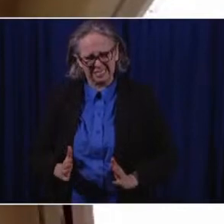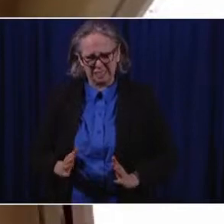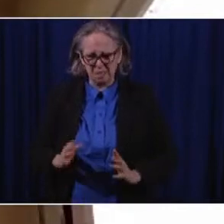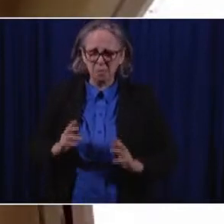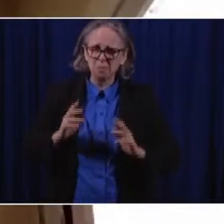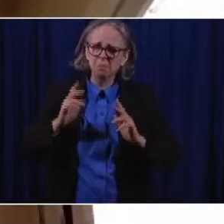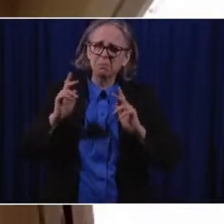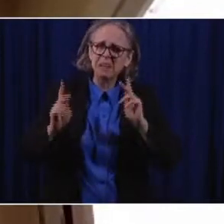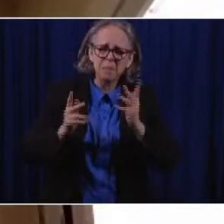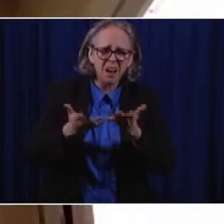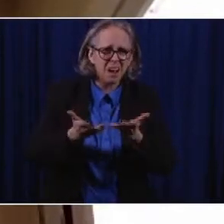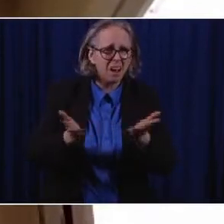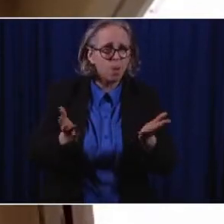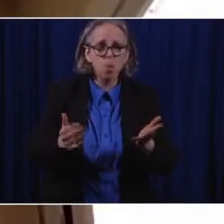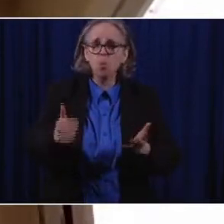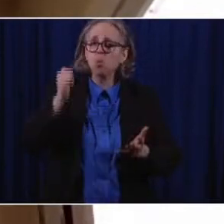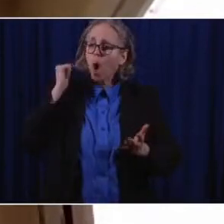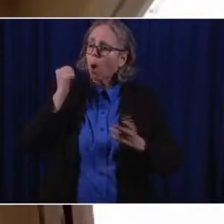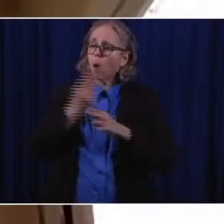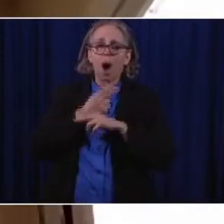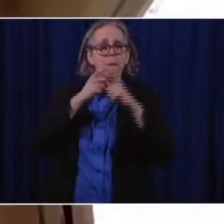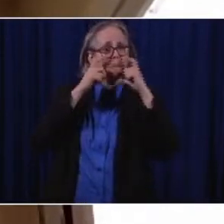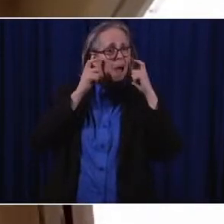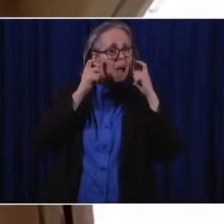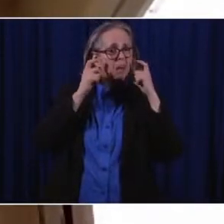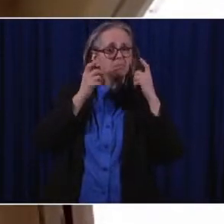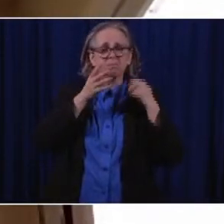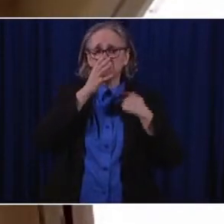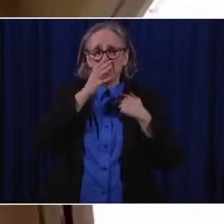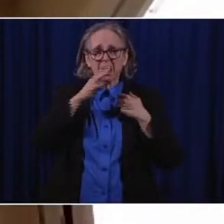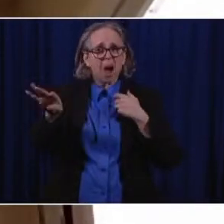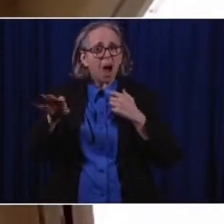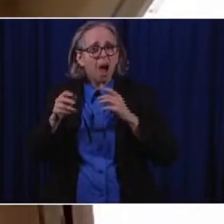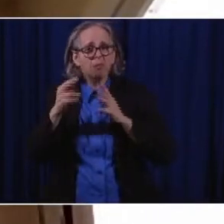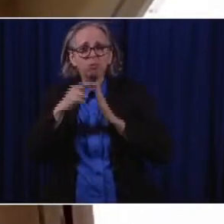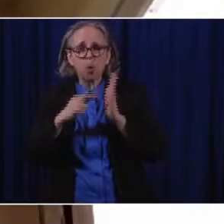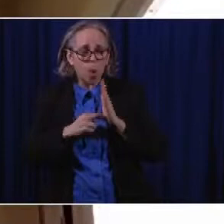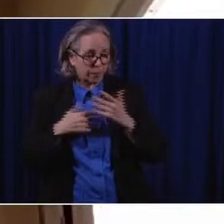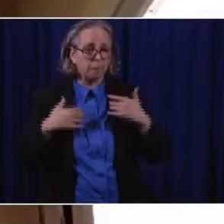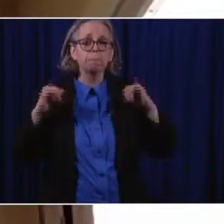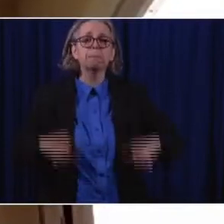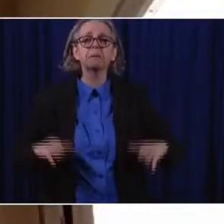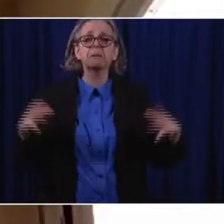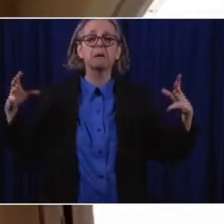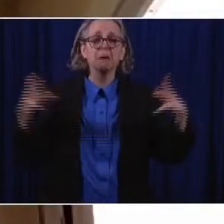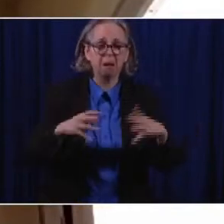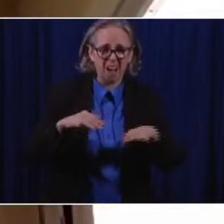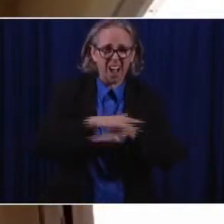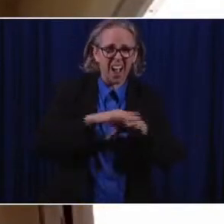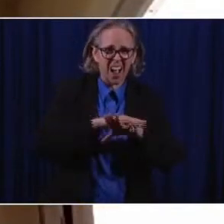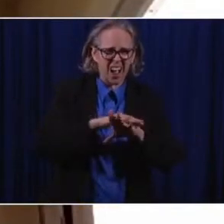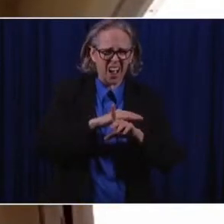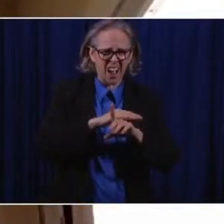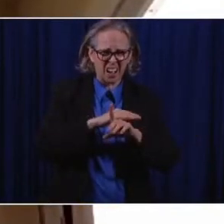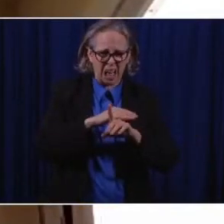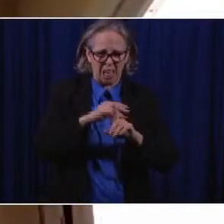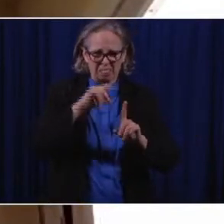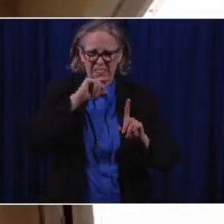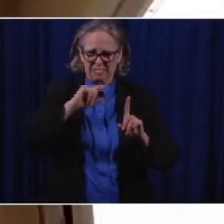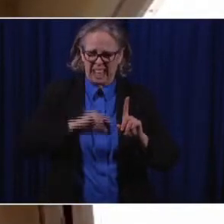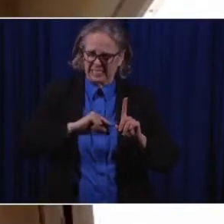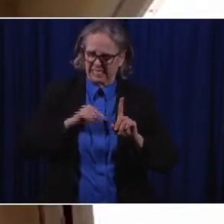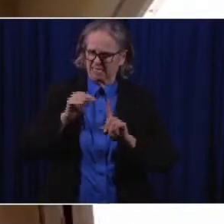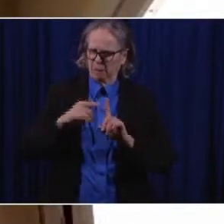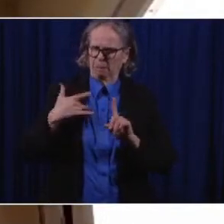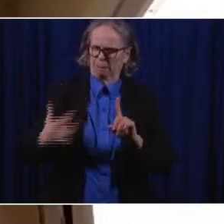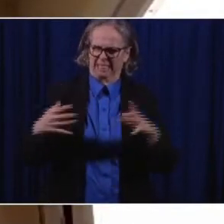distancing, avoiding coming together in groups seriously, Thanksgiving could have a much more profound